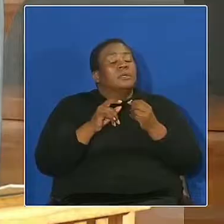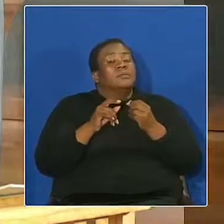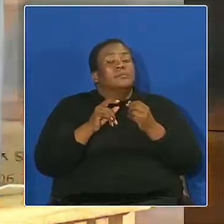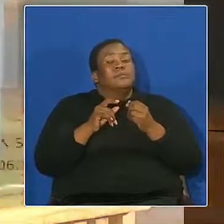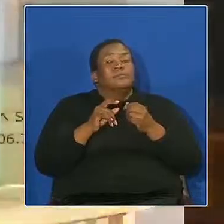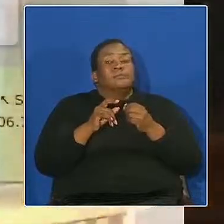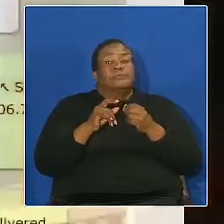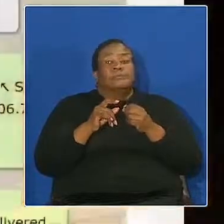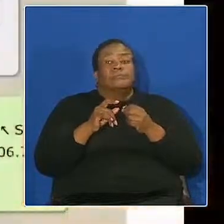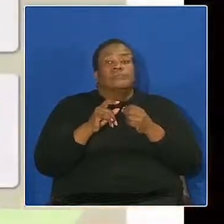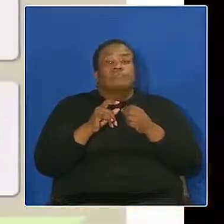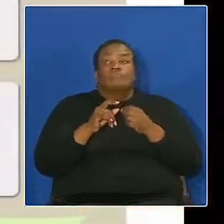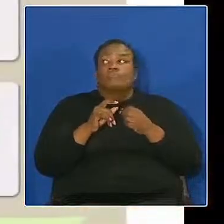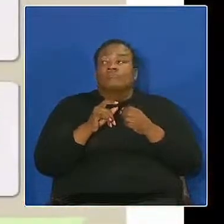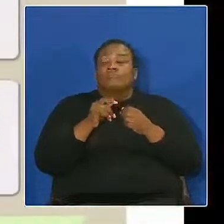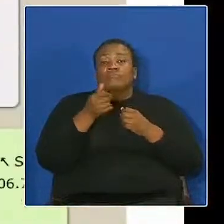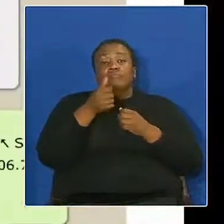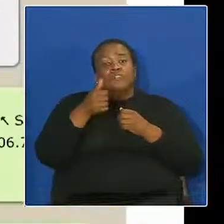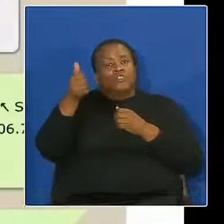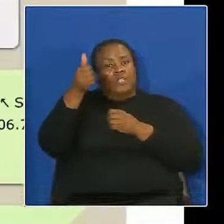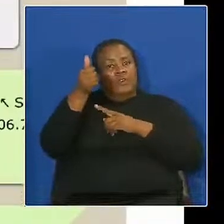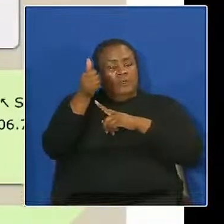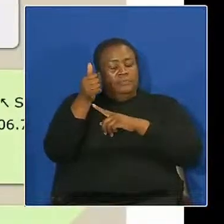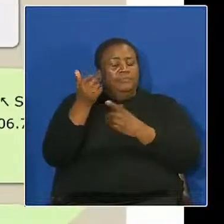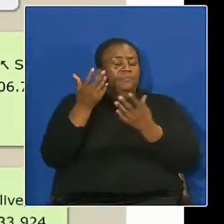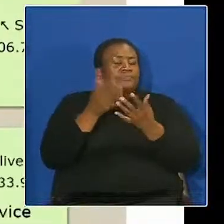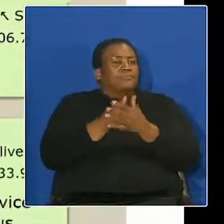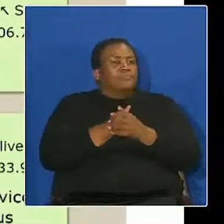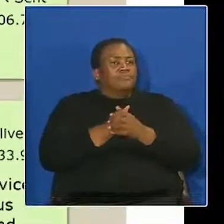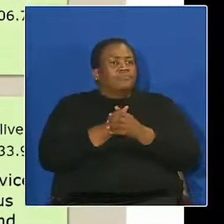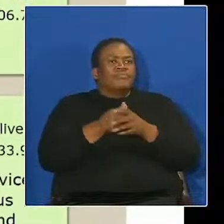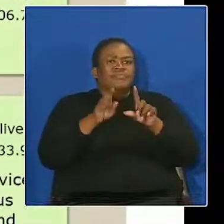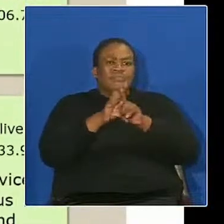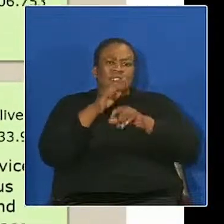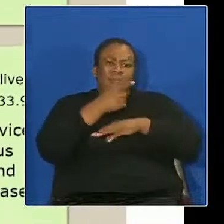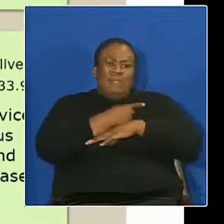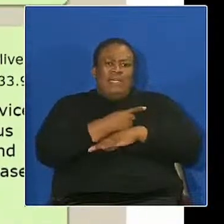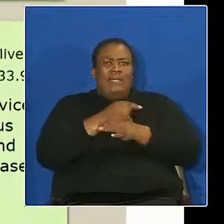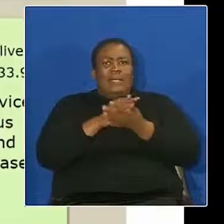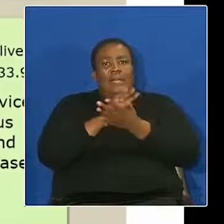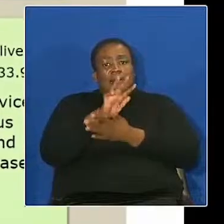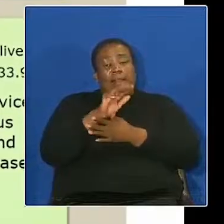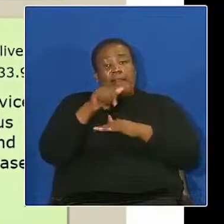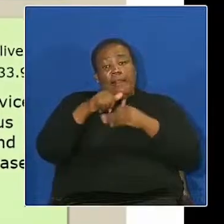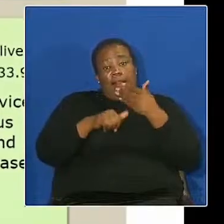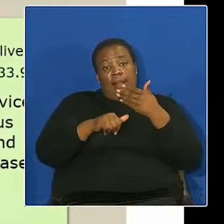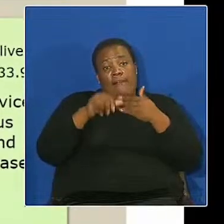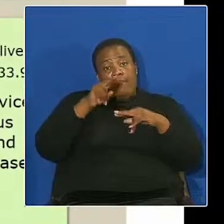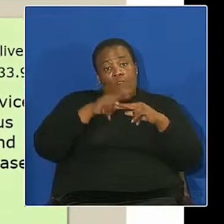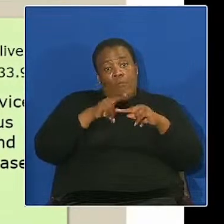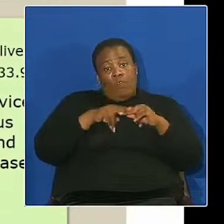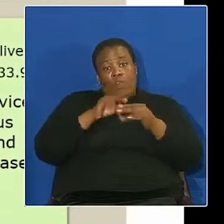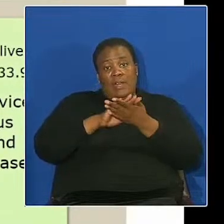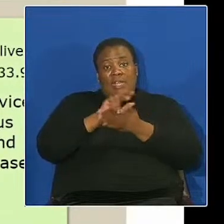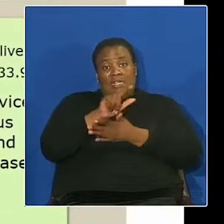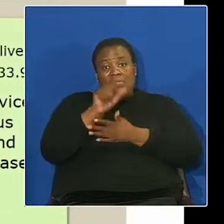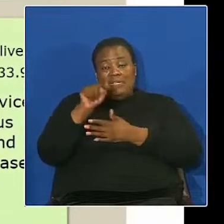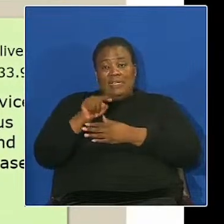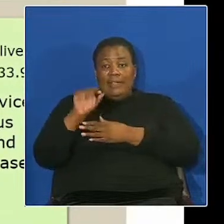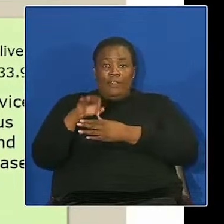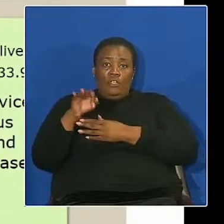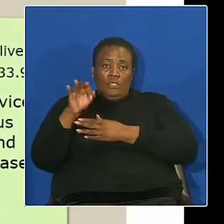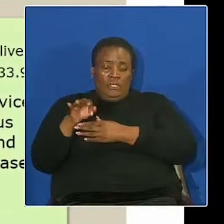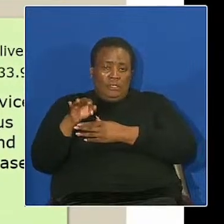you, Commissioners. Then on the same day, the 19th of February, at 18:13, there is a call